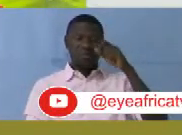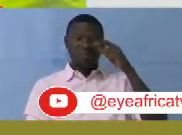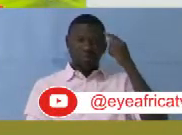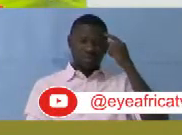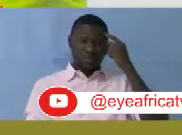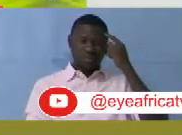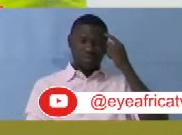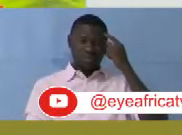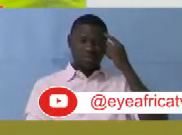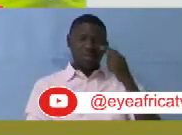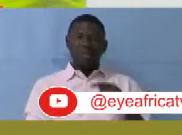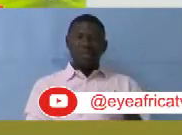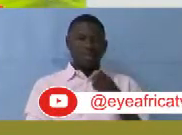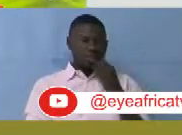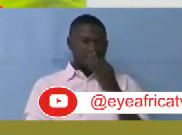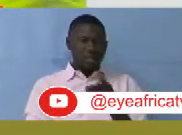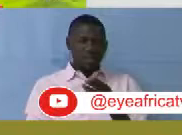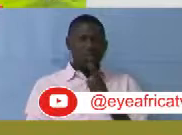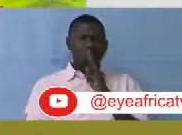Dakar